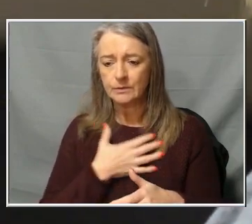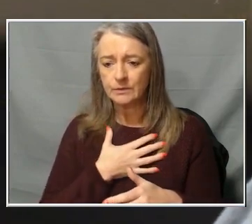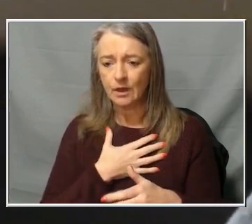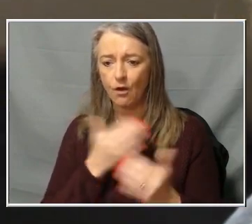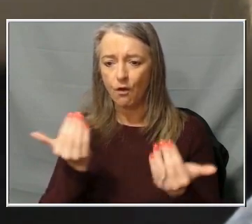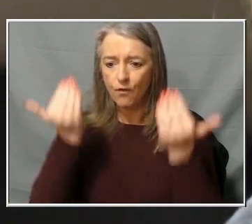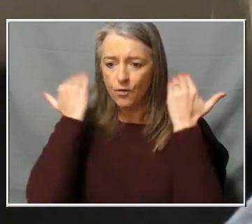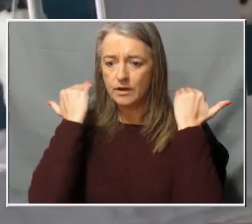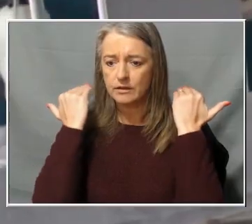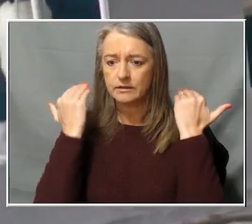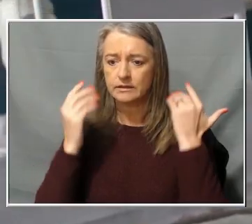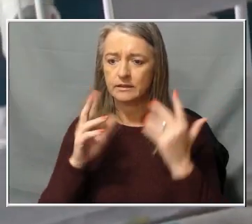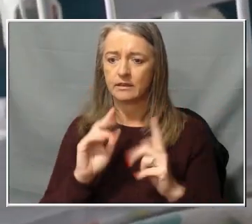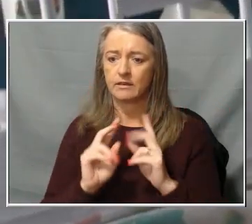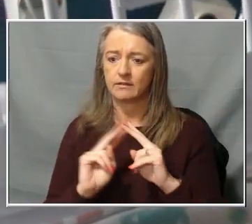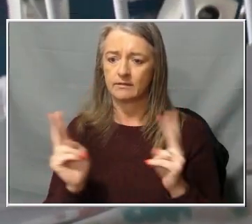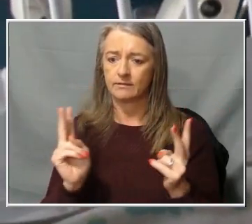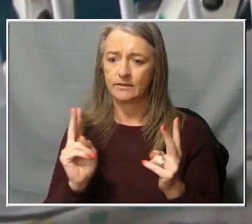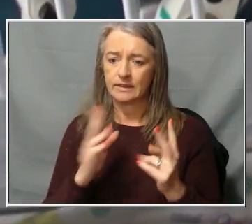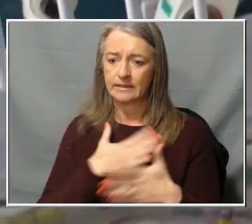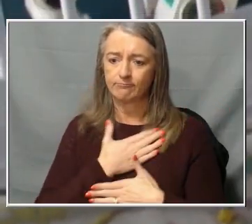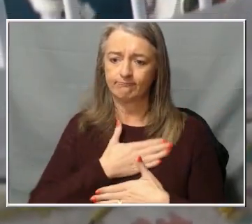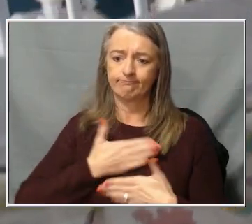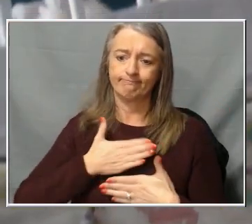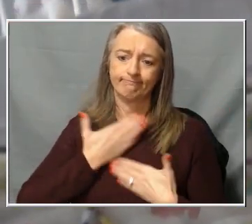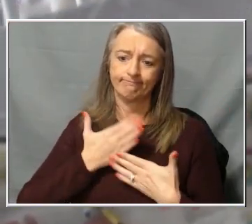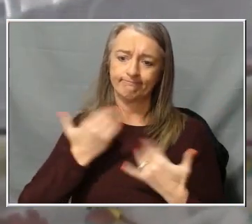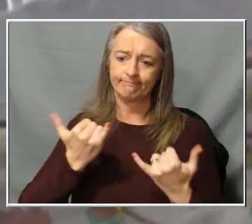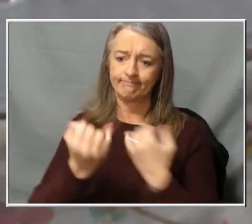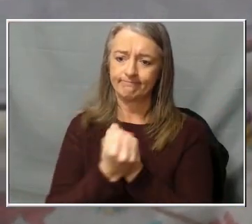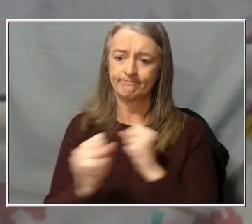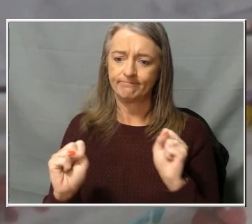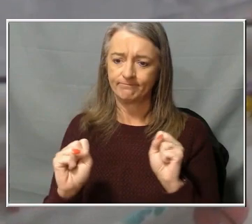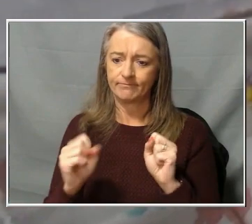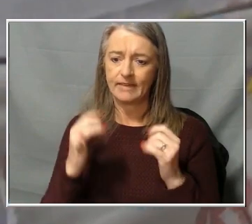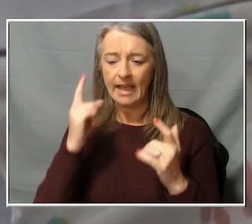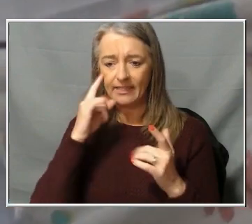and overjoyed she is safe. I think she can have a normal life.